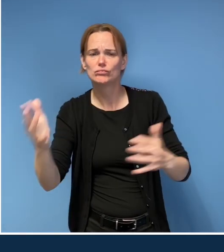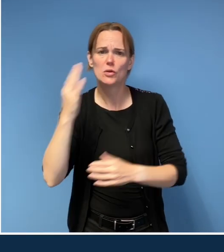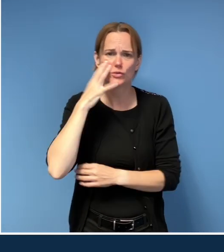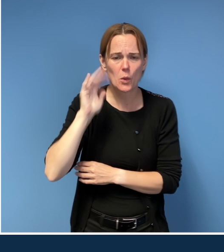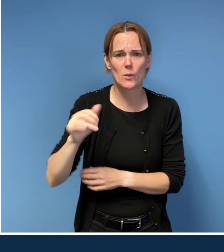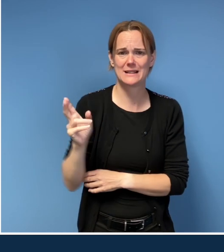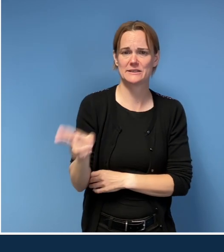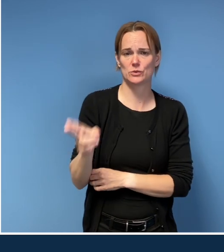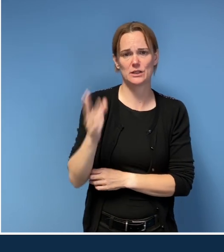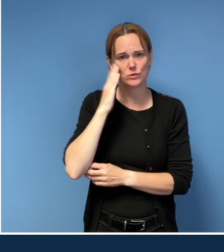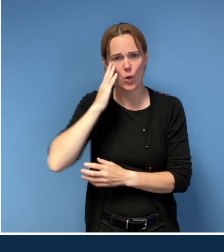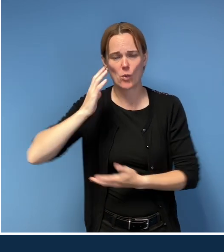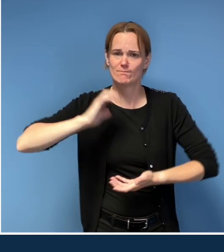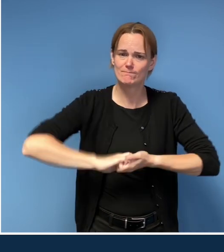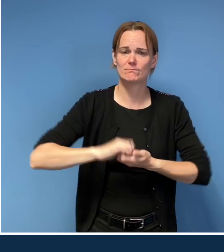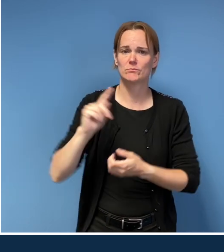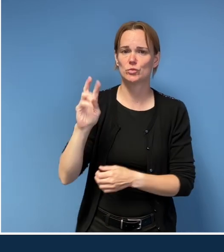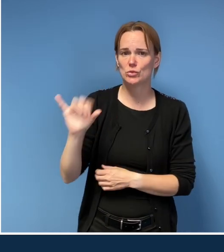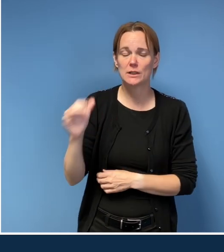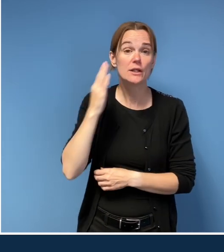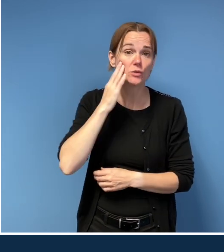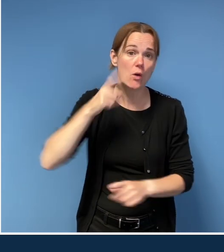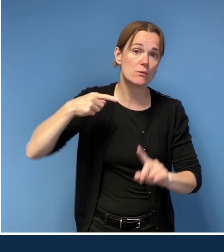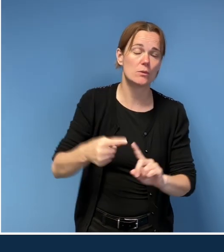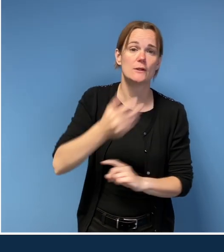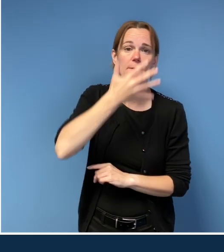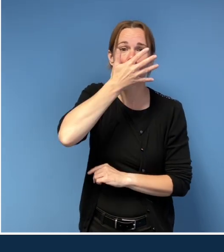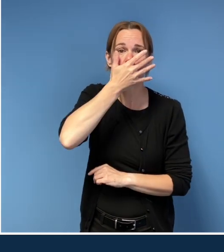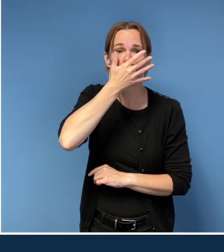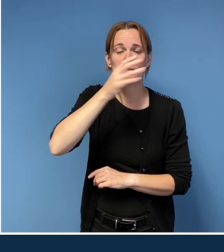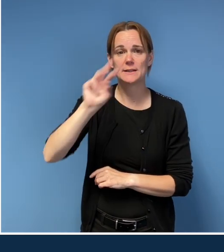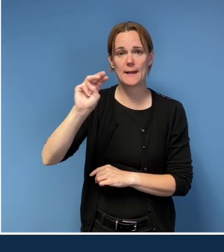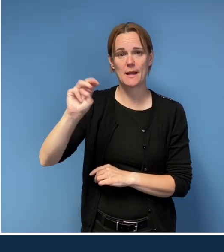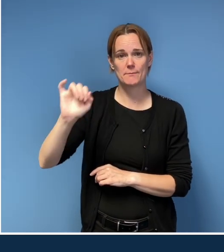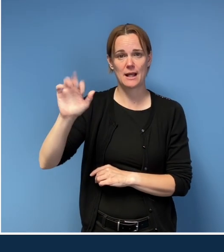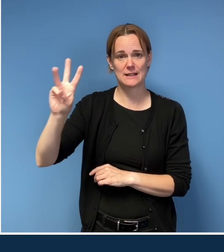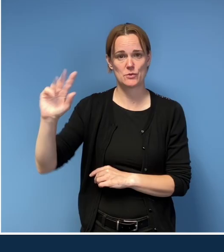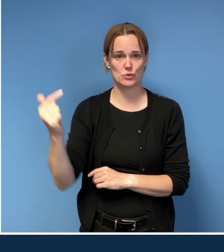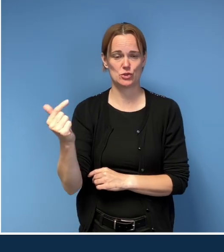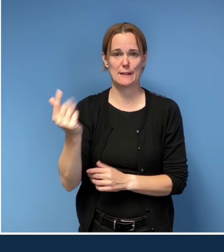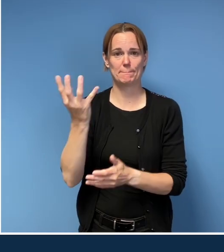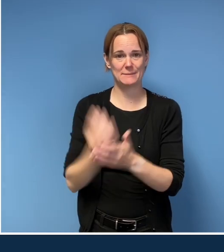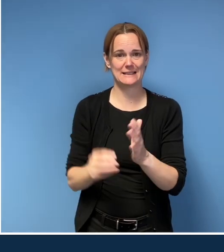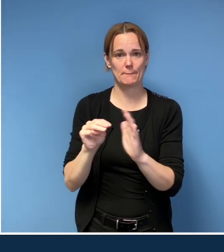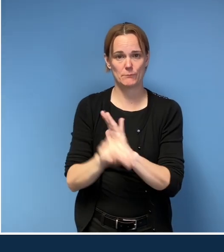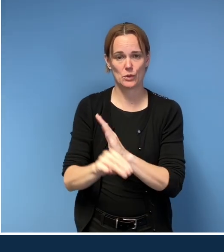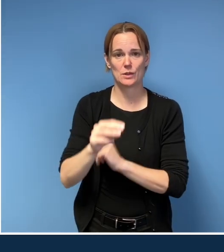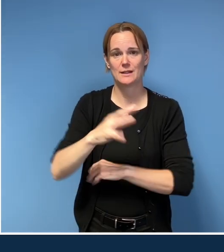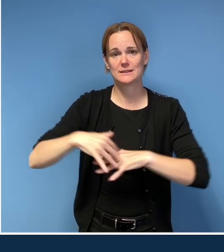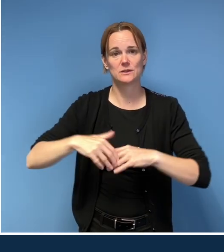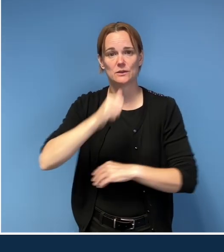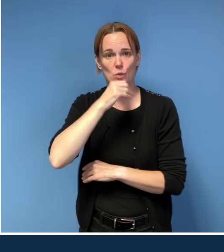Indigenous women and girls. So I'm very happy to spend time with you here. There's a legacy that I'm responsible